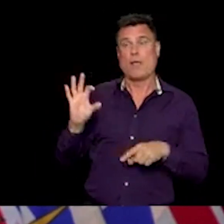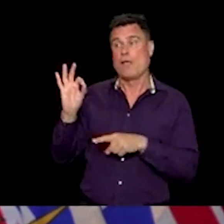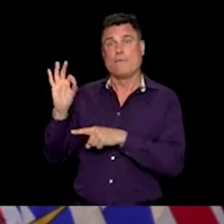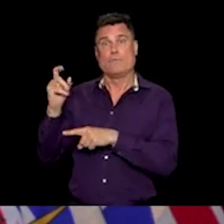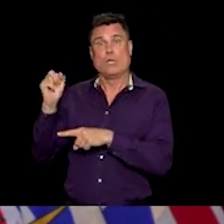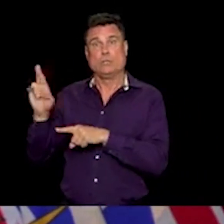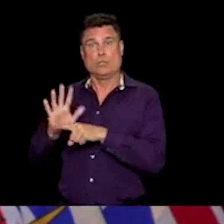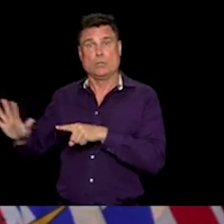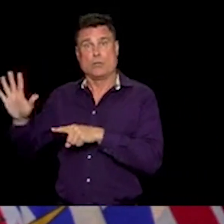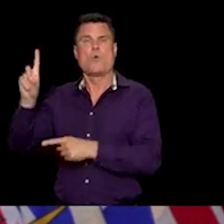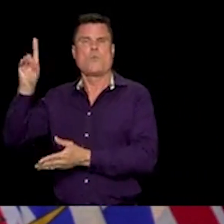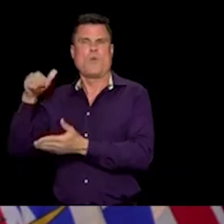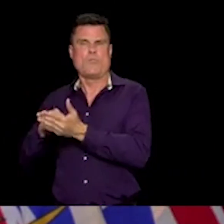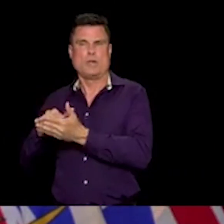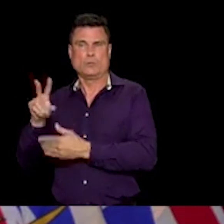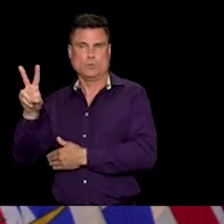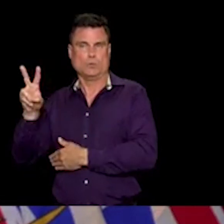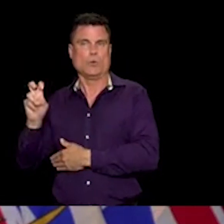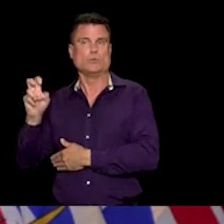Vancouver Coastal Health Region,